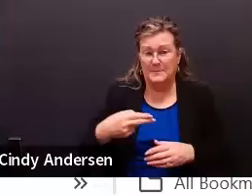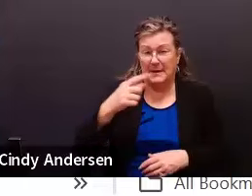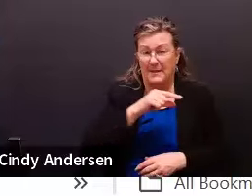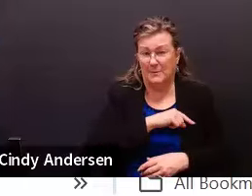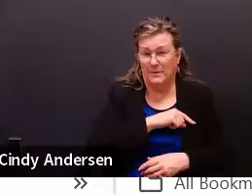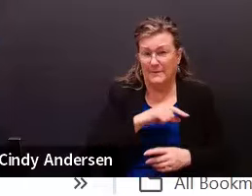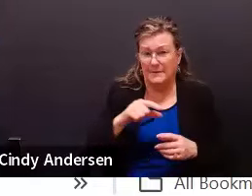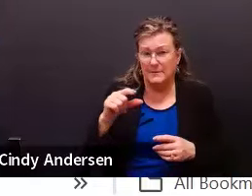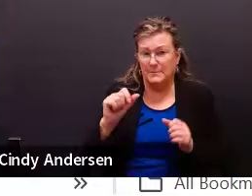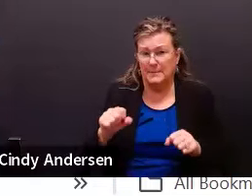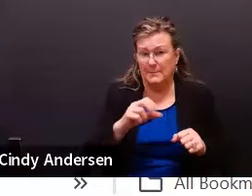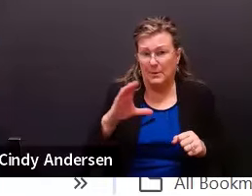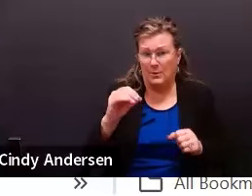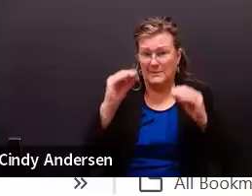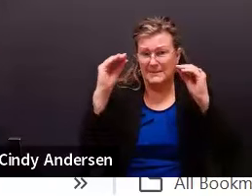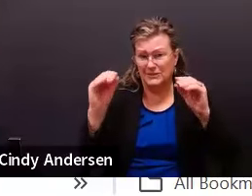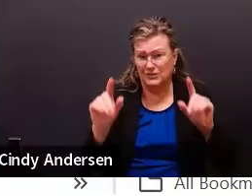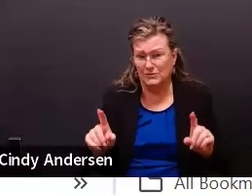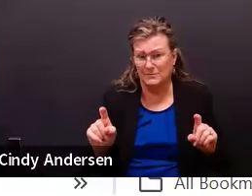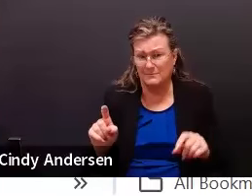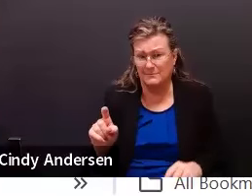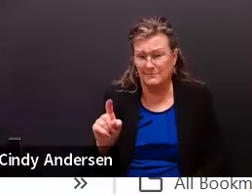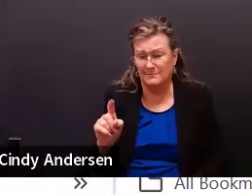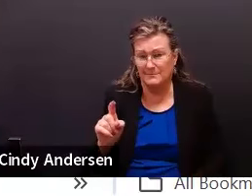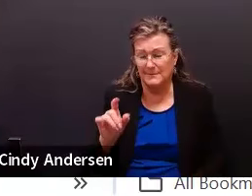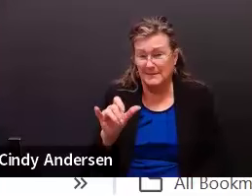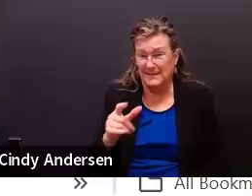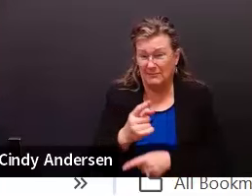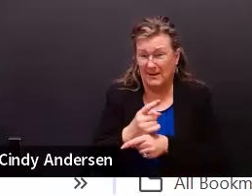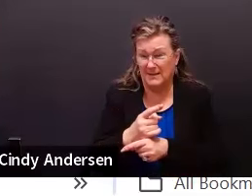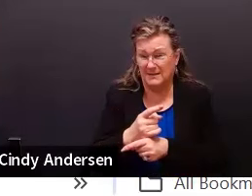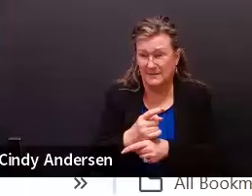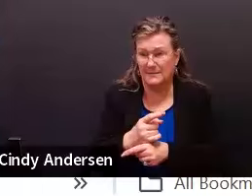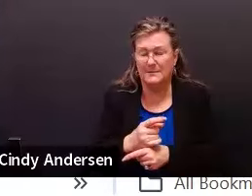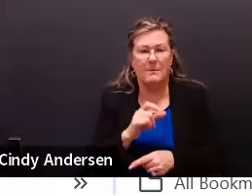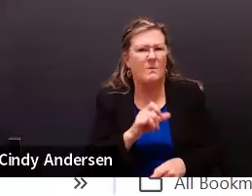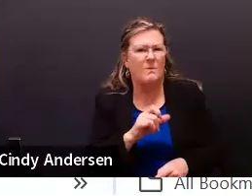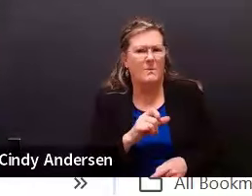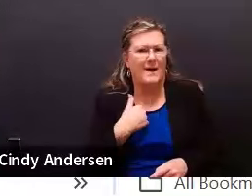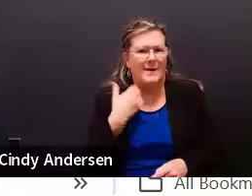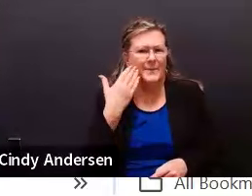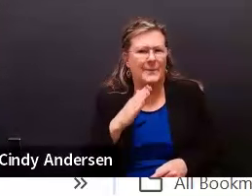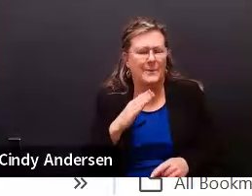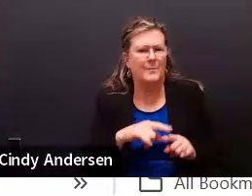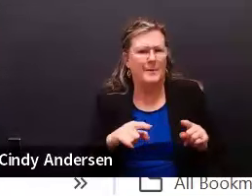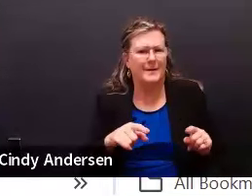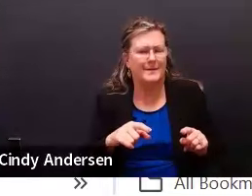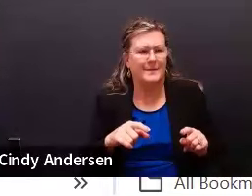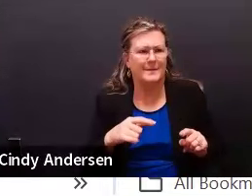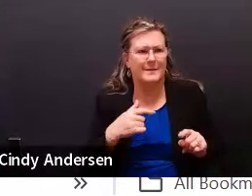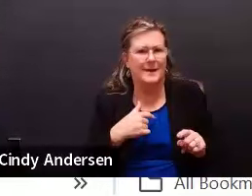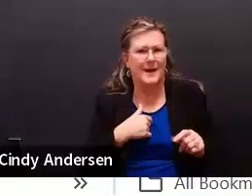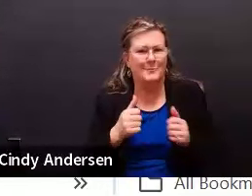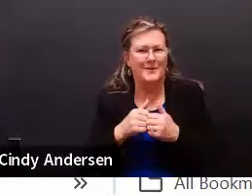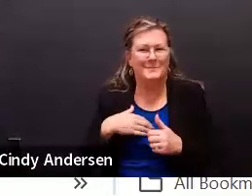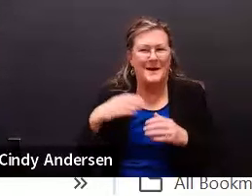to co-teach. Is that correct? To your knowledge, Tracy? Ooh, I don't know, but I am actually with my co-teaching guru,